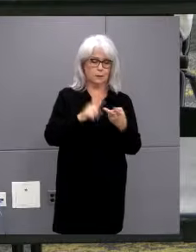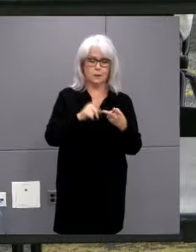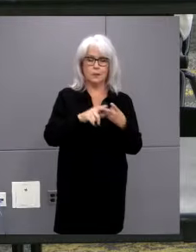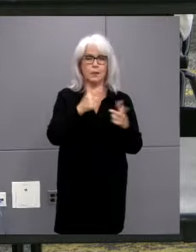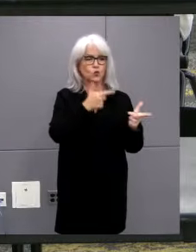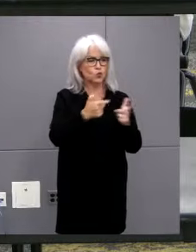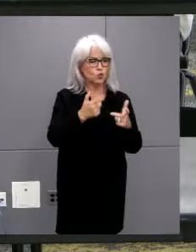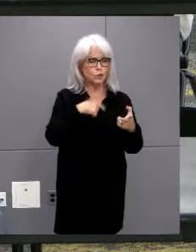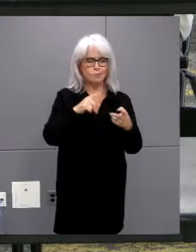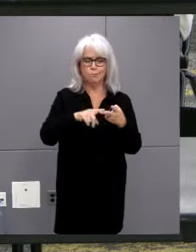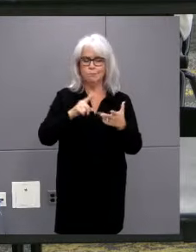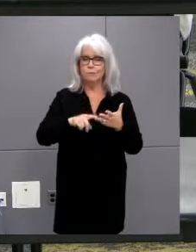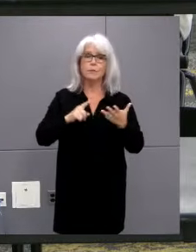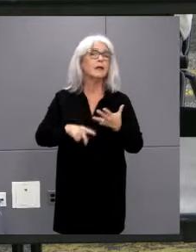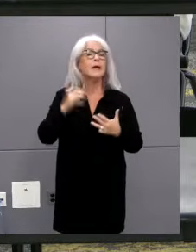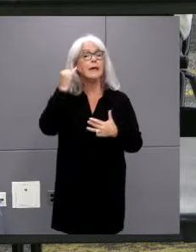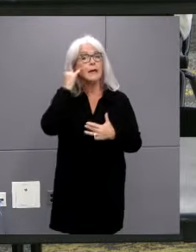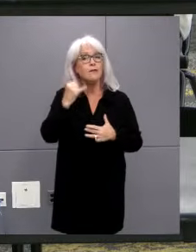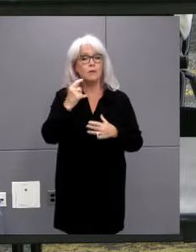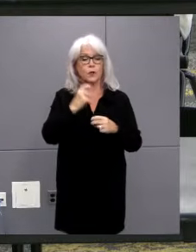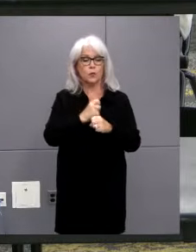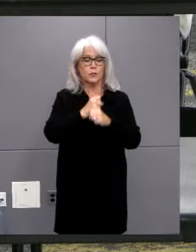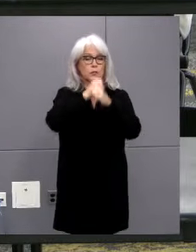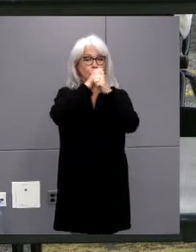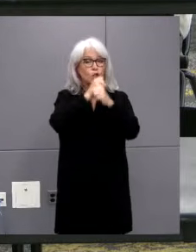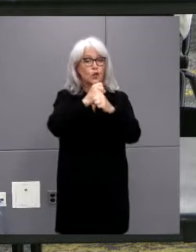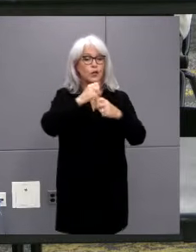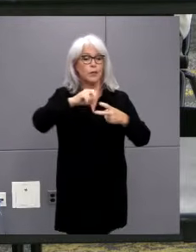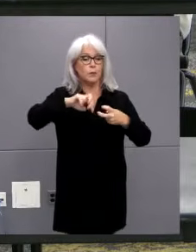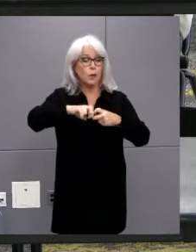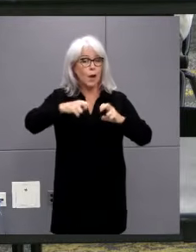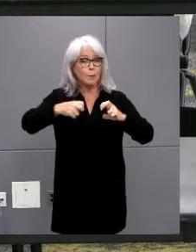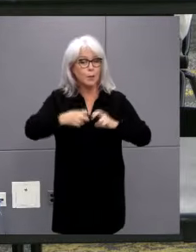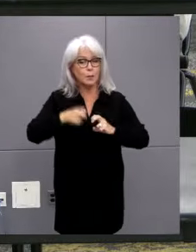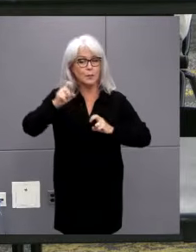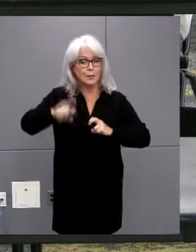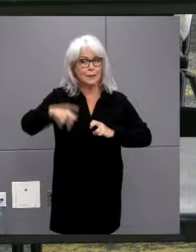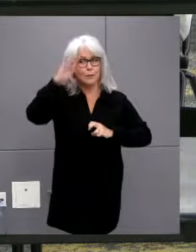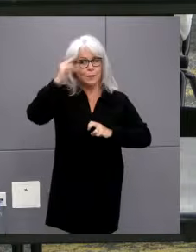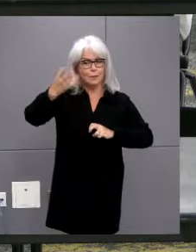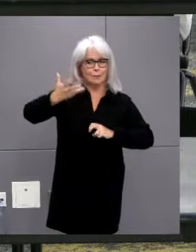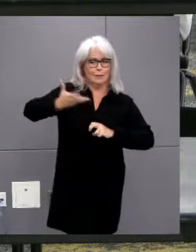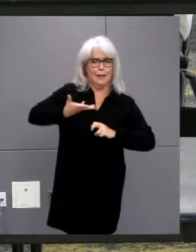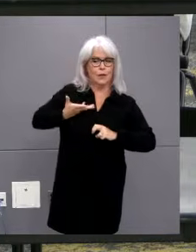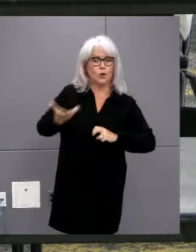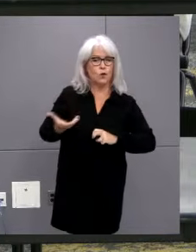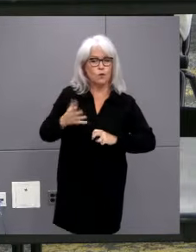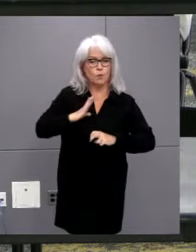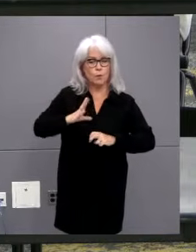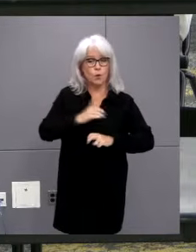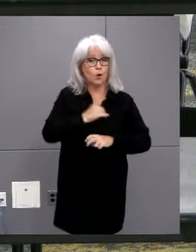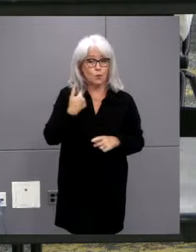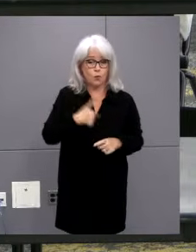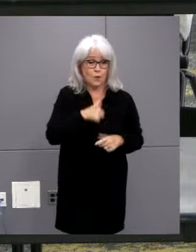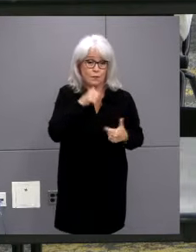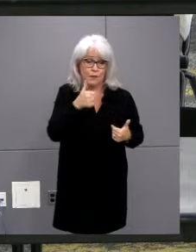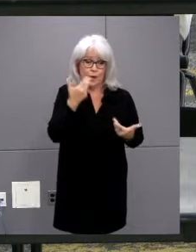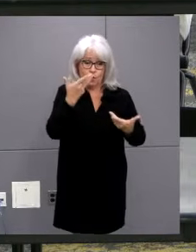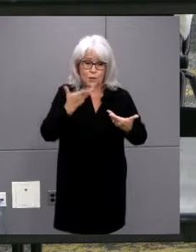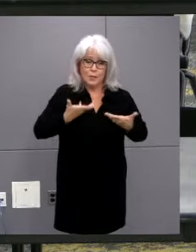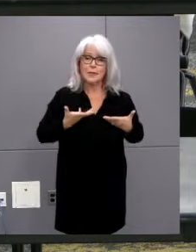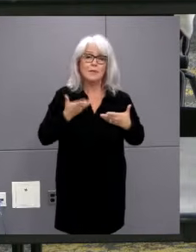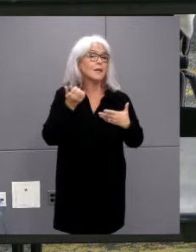point being, a security incident needs to be reported to the board. We have not received